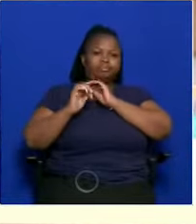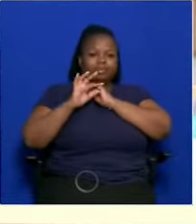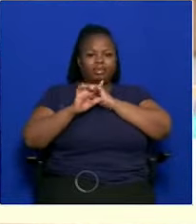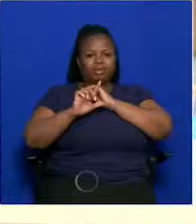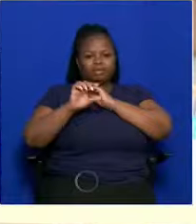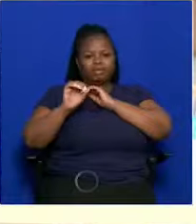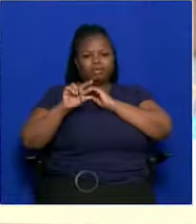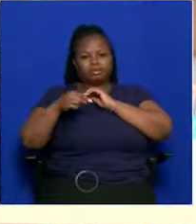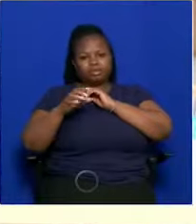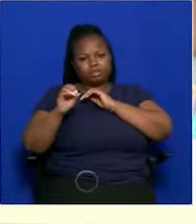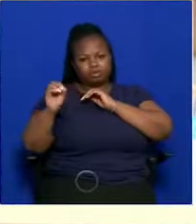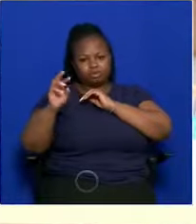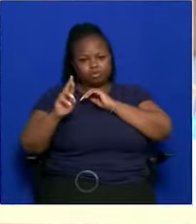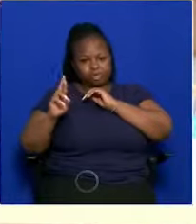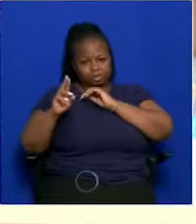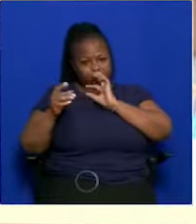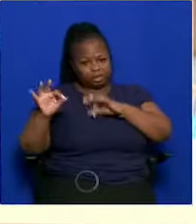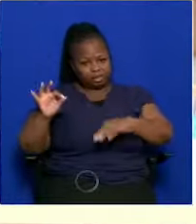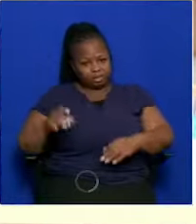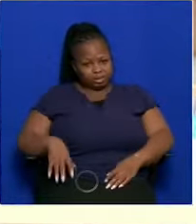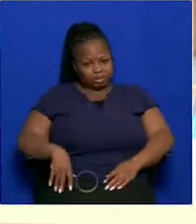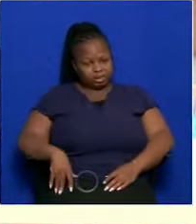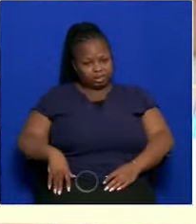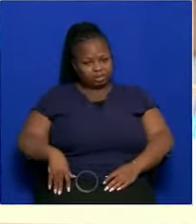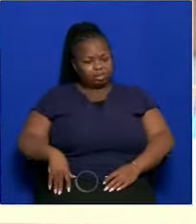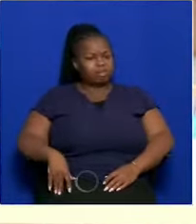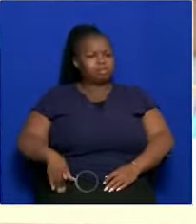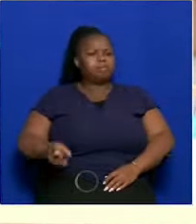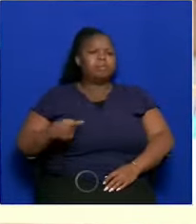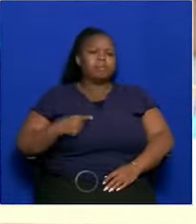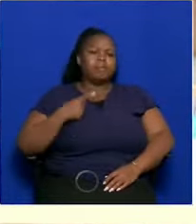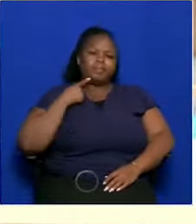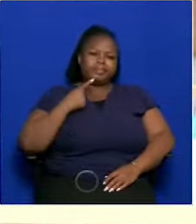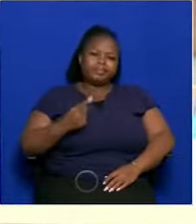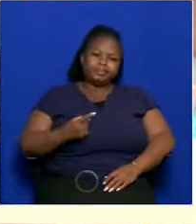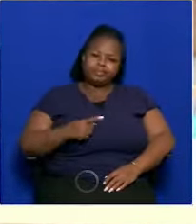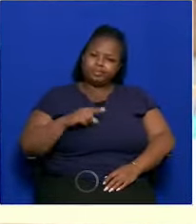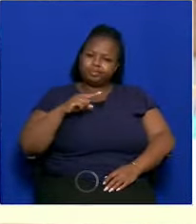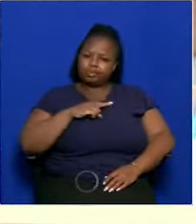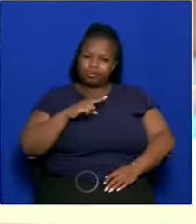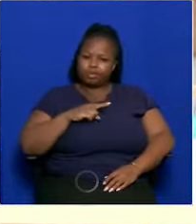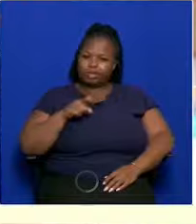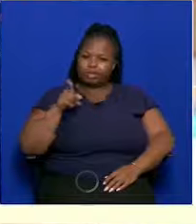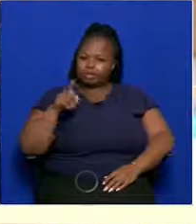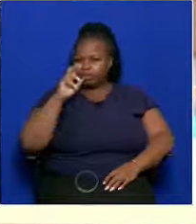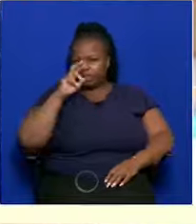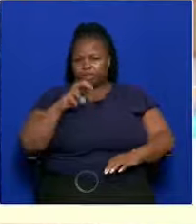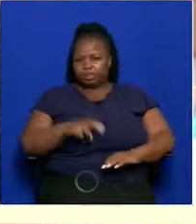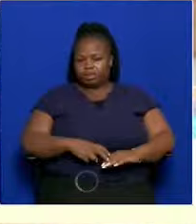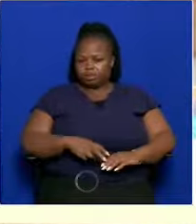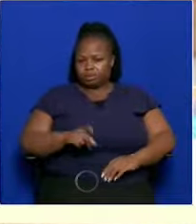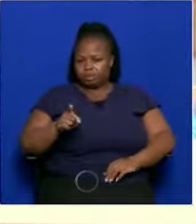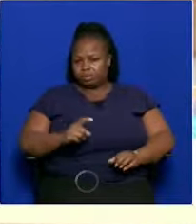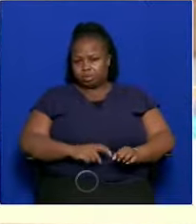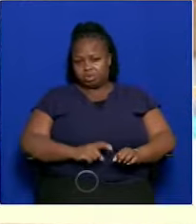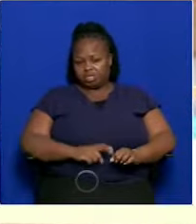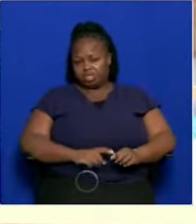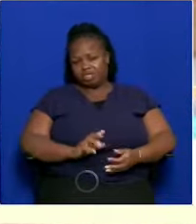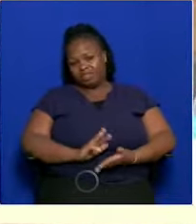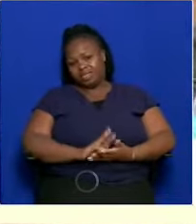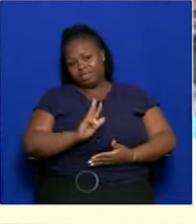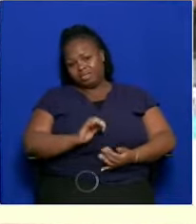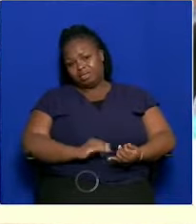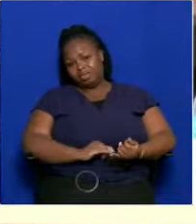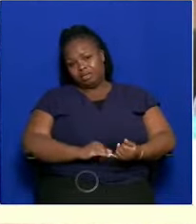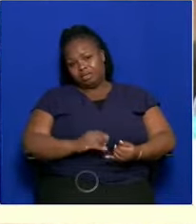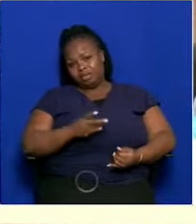rand, correct? Yes. So what I'm saying is, why did you need this quotation of the 19th of September